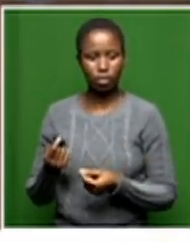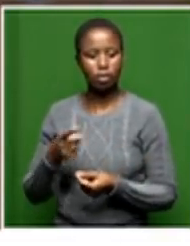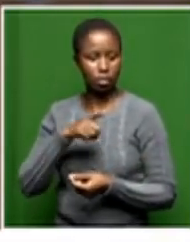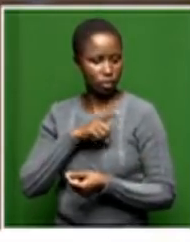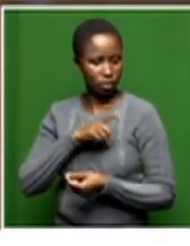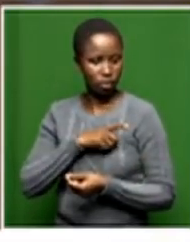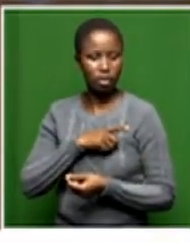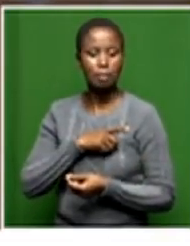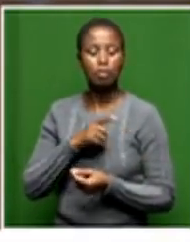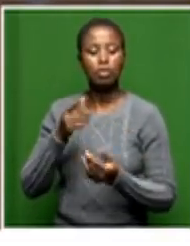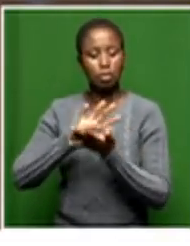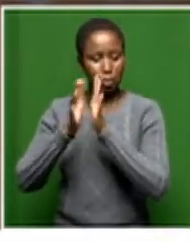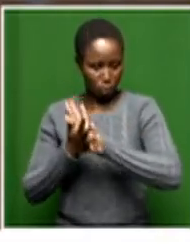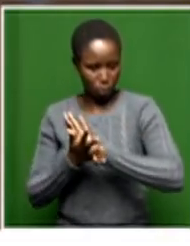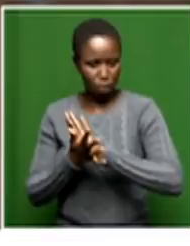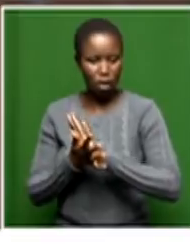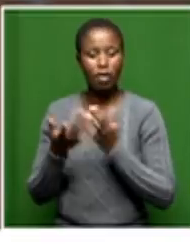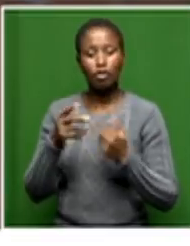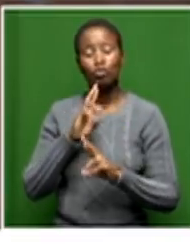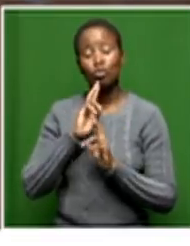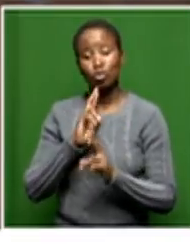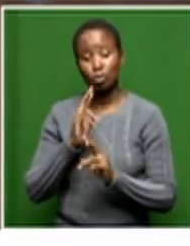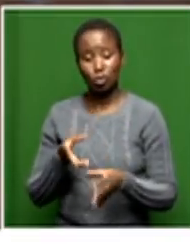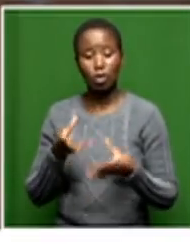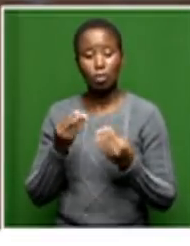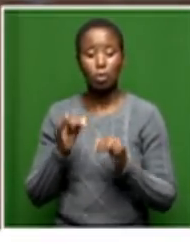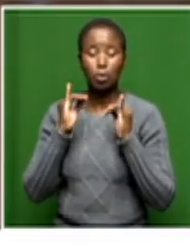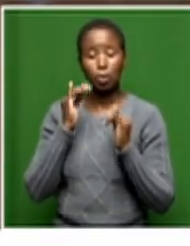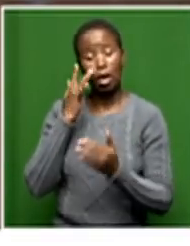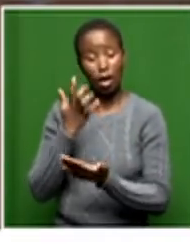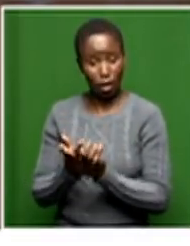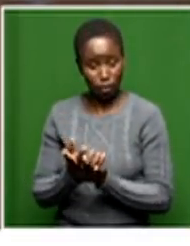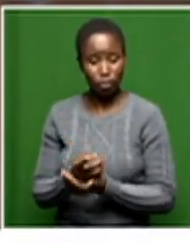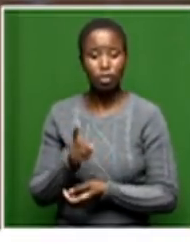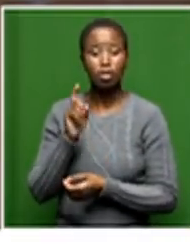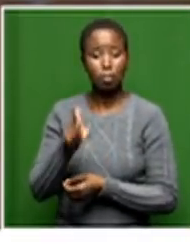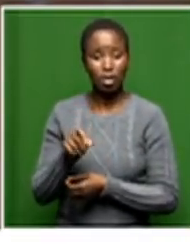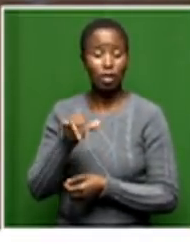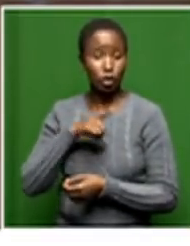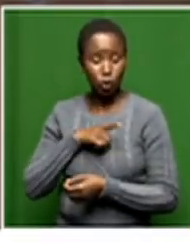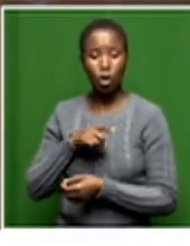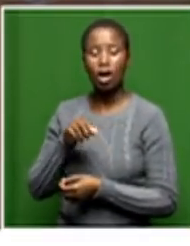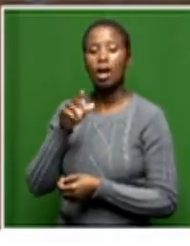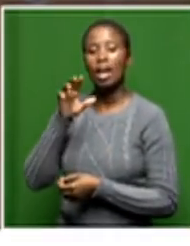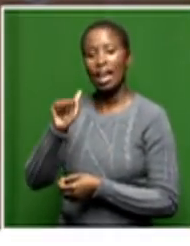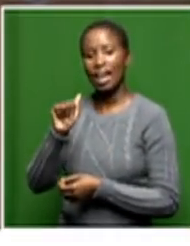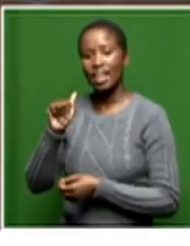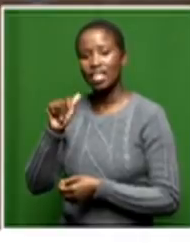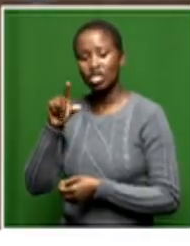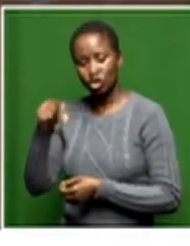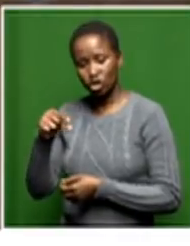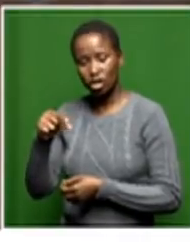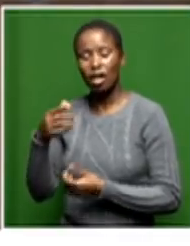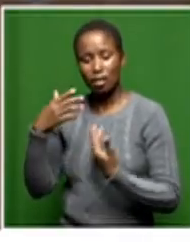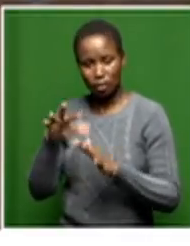persons that were happening. We as COPA were reporting on, which the Auditor General was reporting on a final basis.